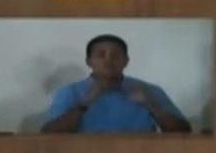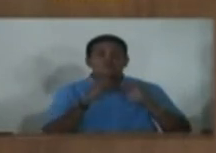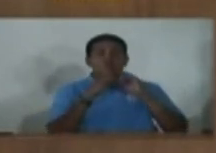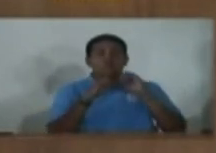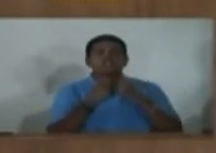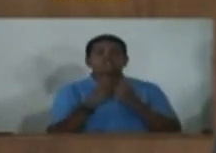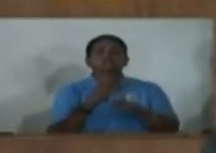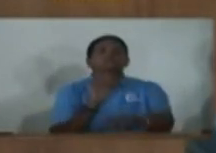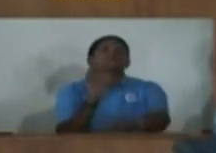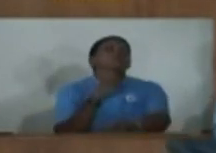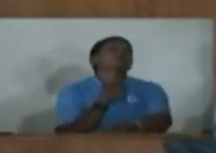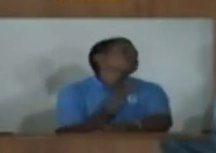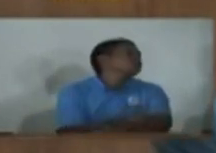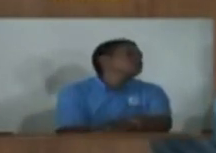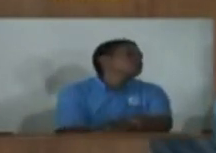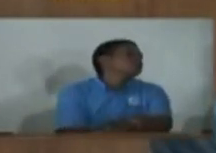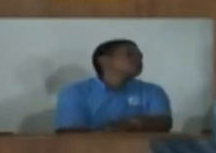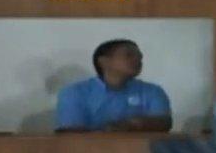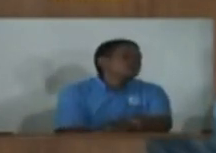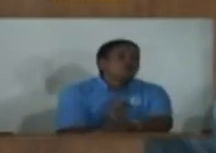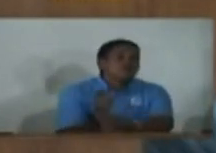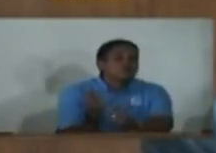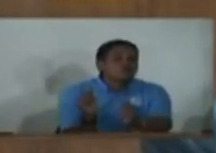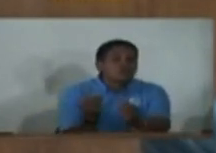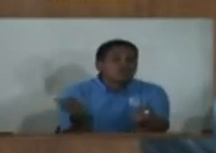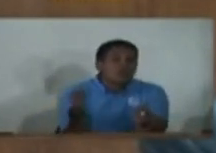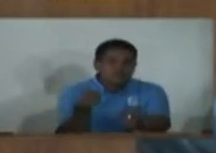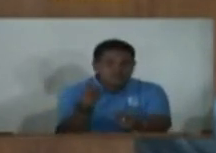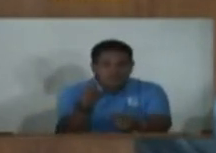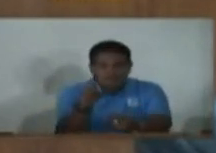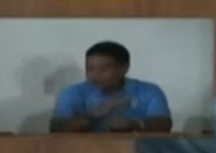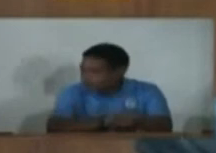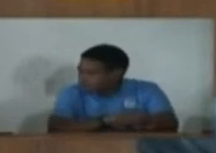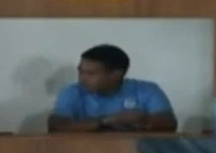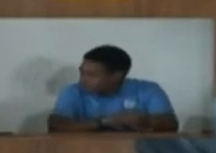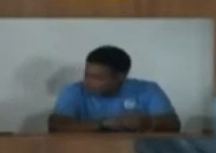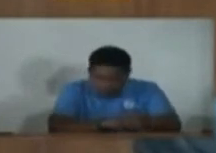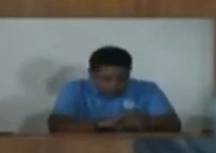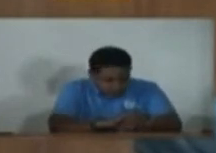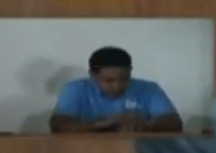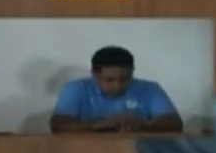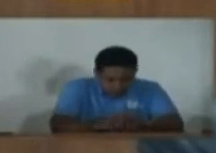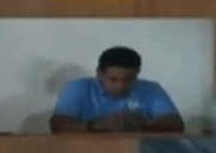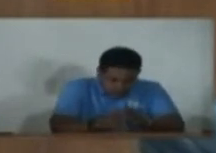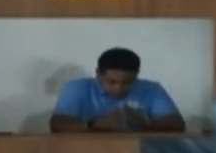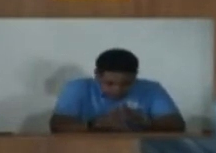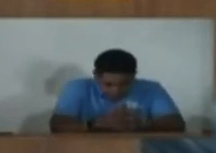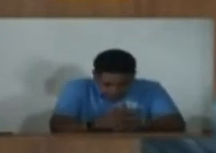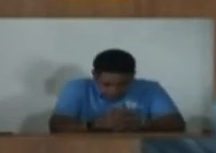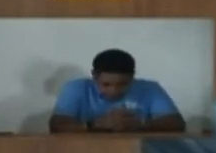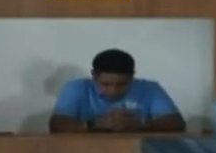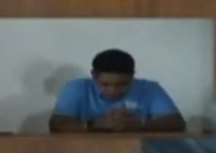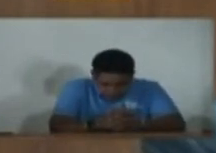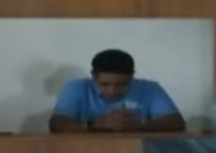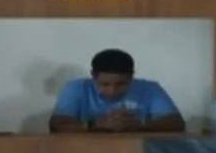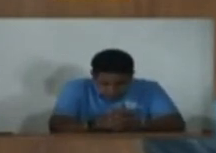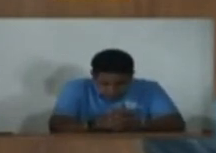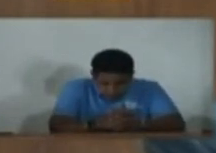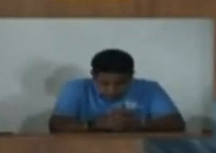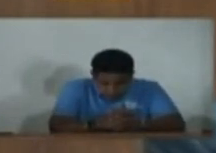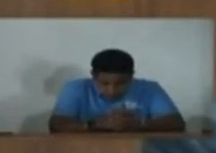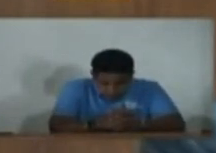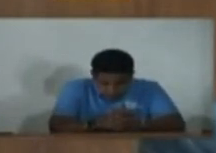that Jamaica faces, and we'll have to try and get over it. In terms of informality, Prime